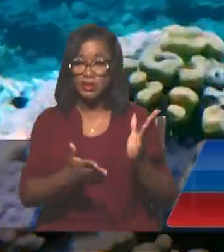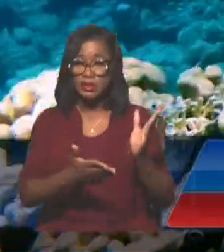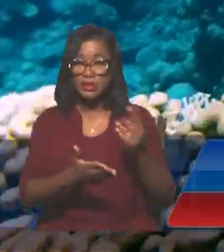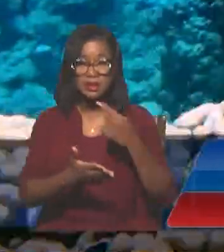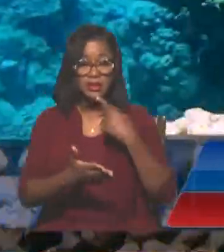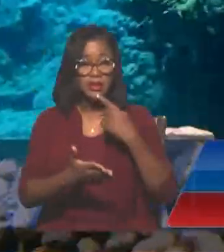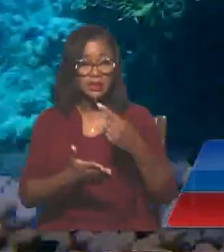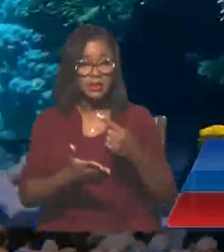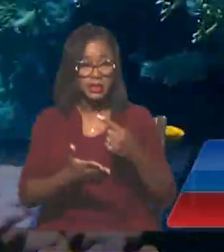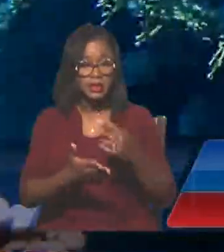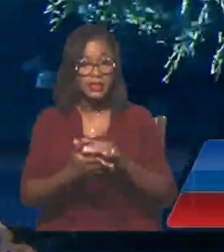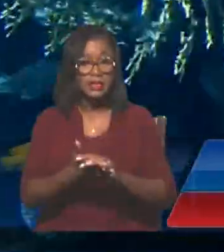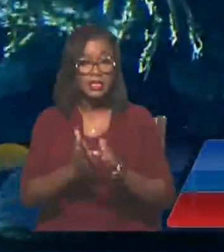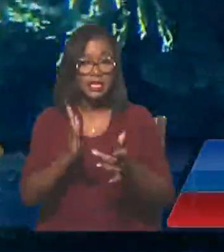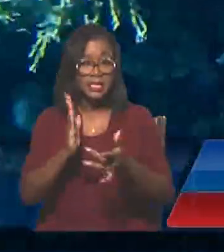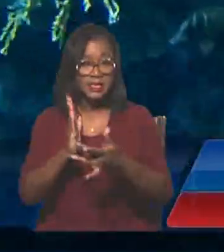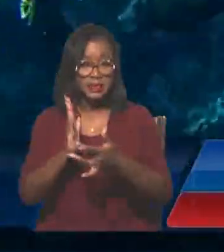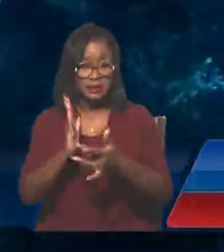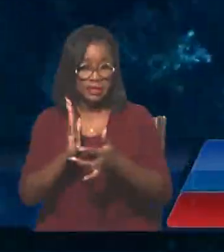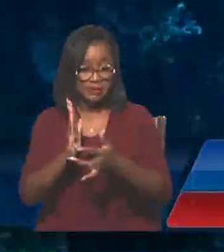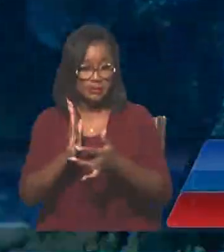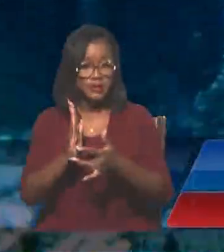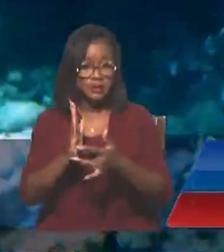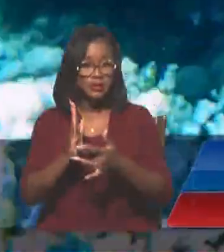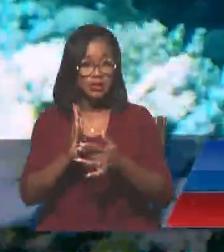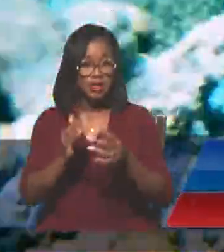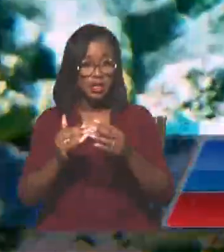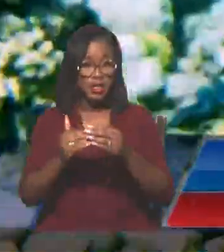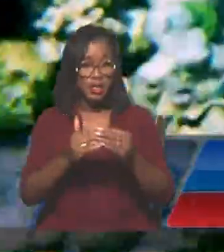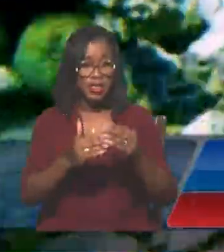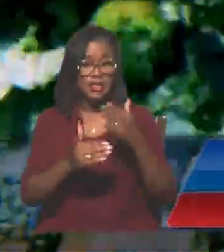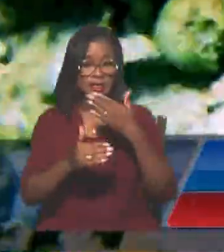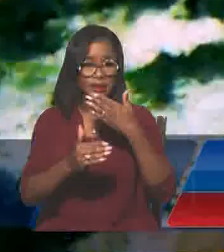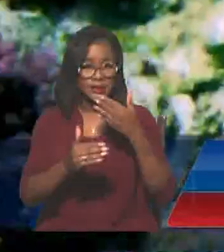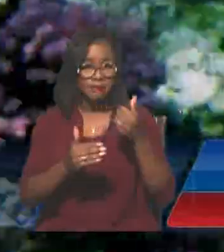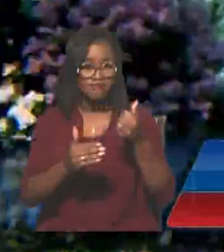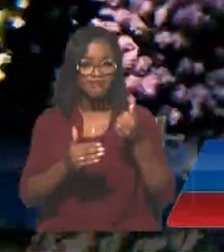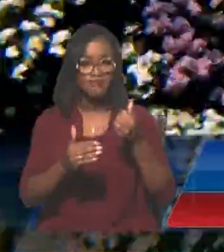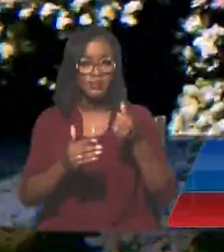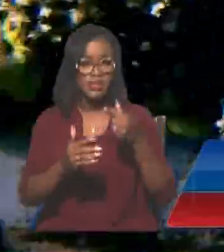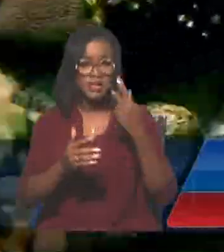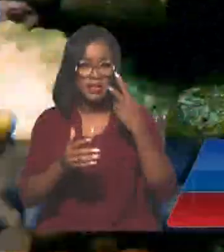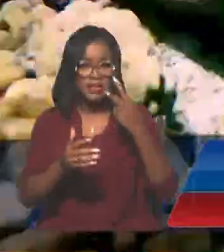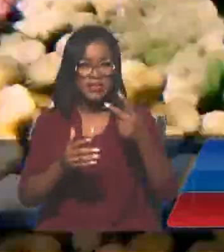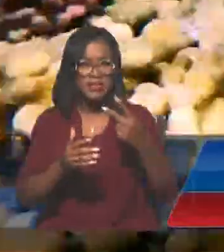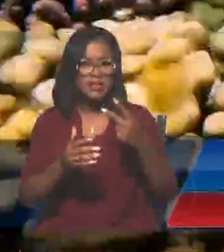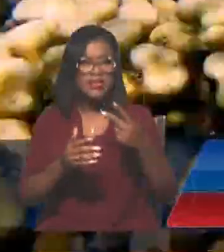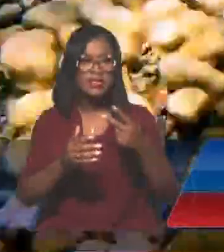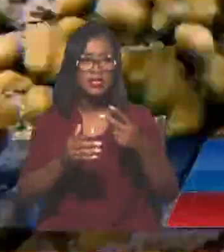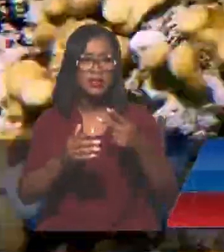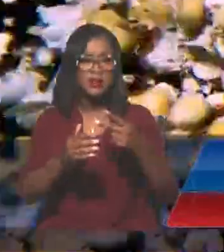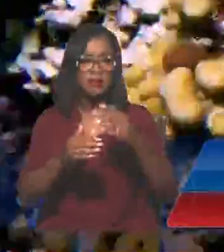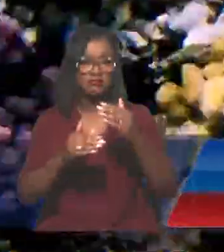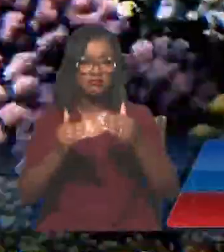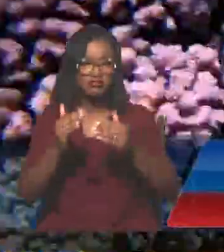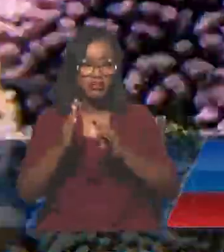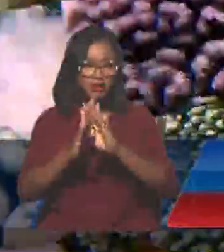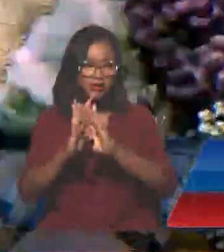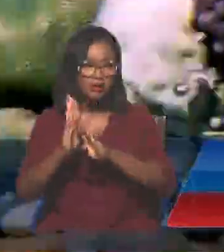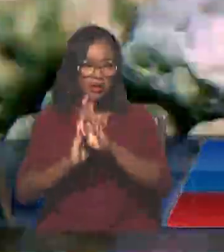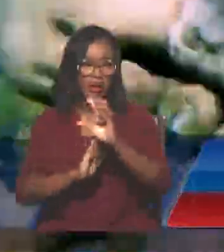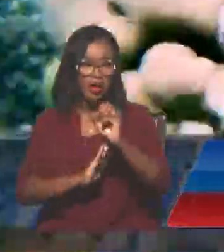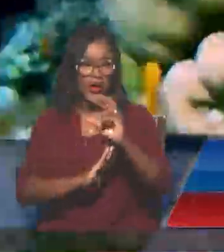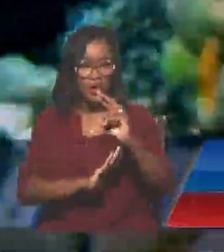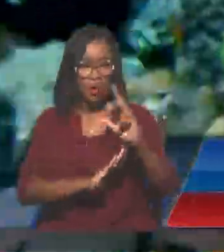says although technological advancement has led to better records of the progression of coral reefs, much more needs